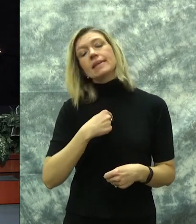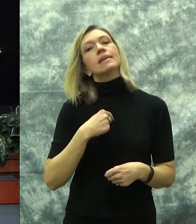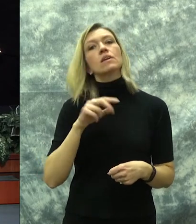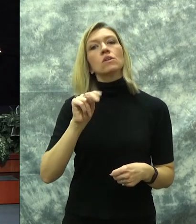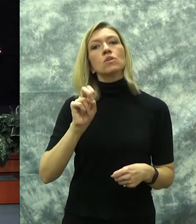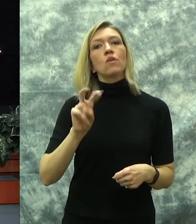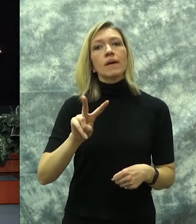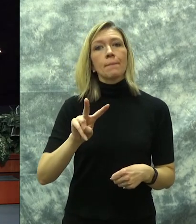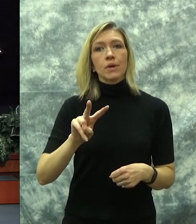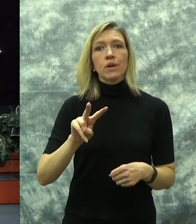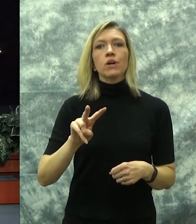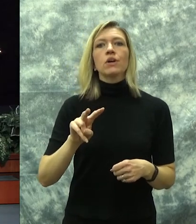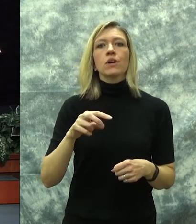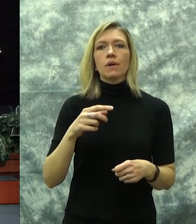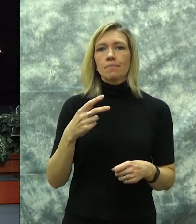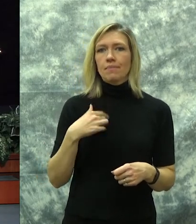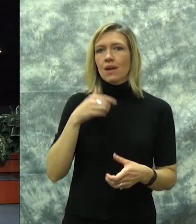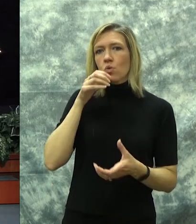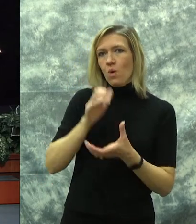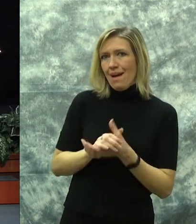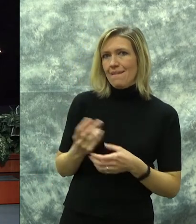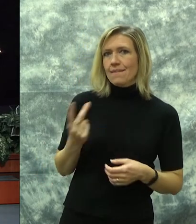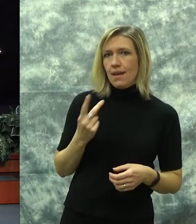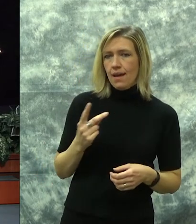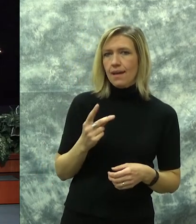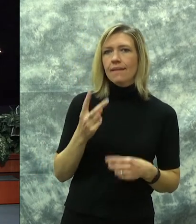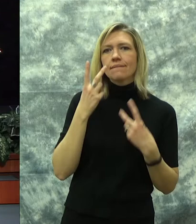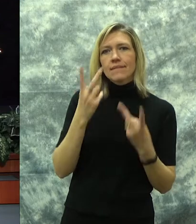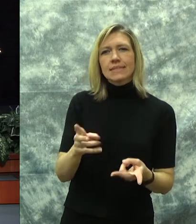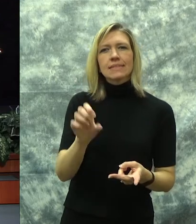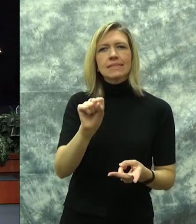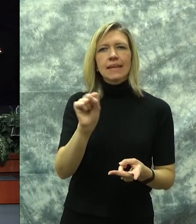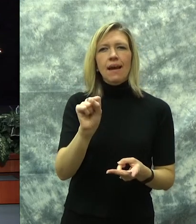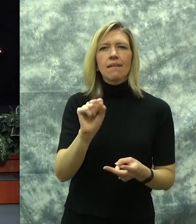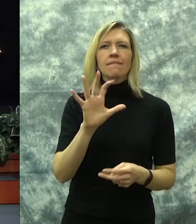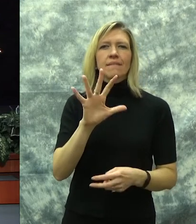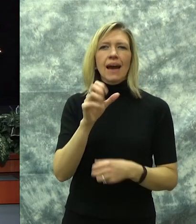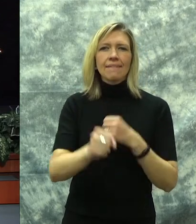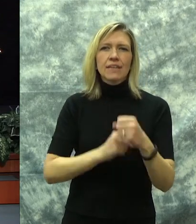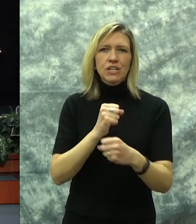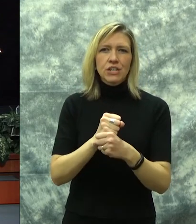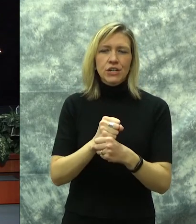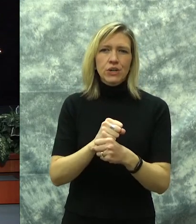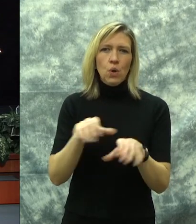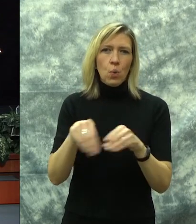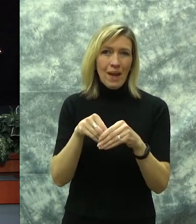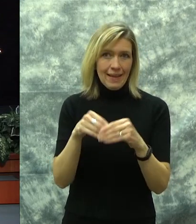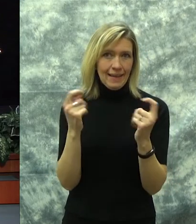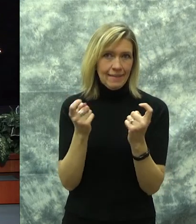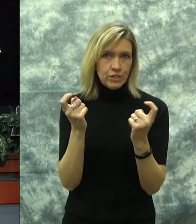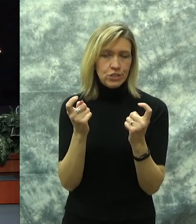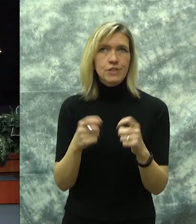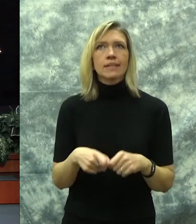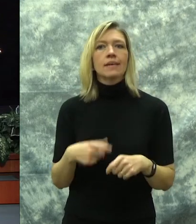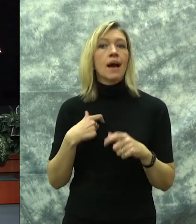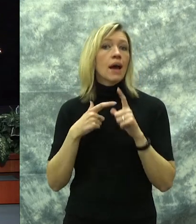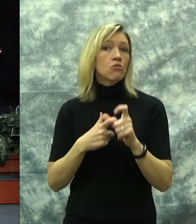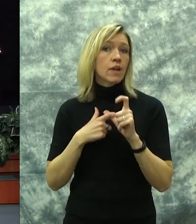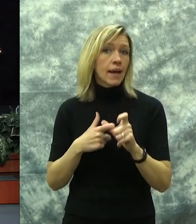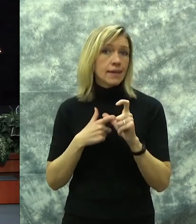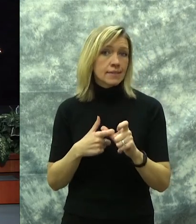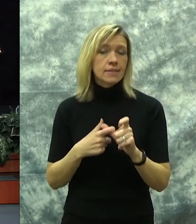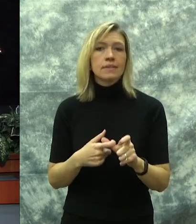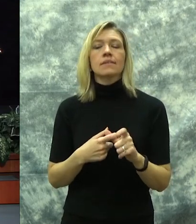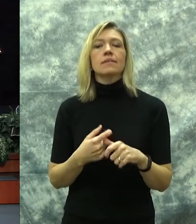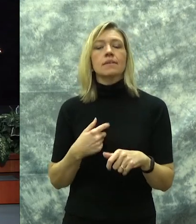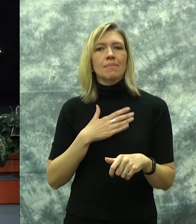wedding anniversary, my wife April and I got to go for a run in what is kind of my mecca, because it's where they filmed Twin Peaks, my favorite TV show. So I'm